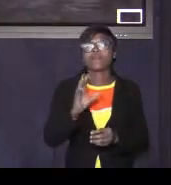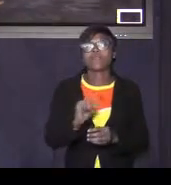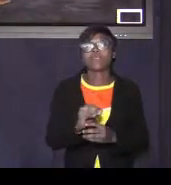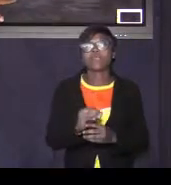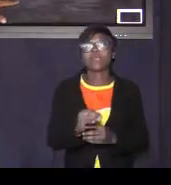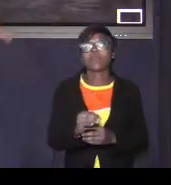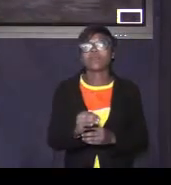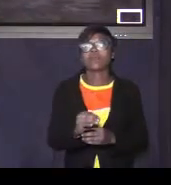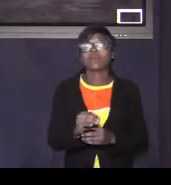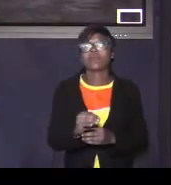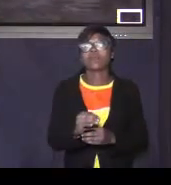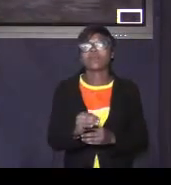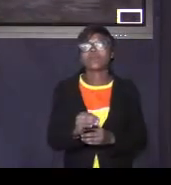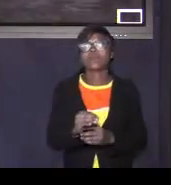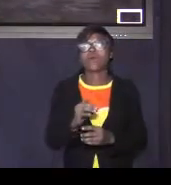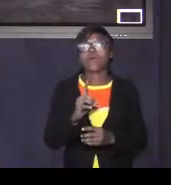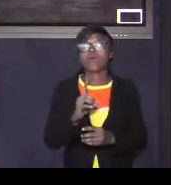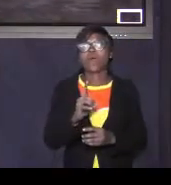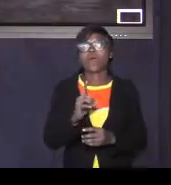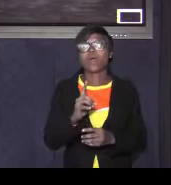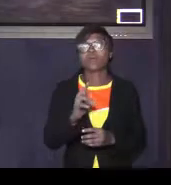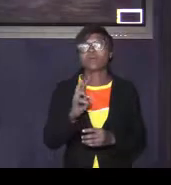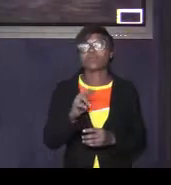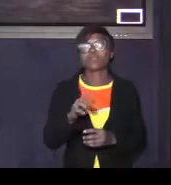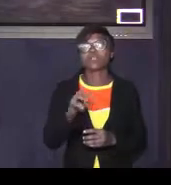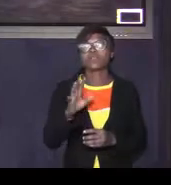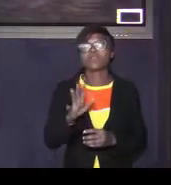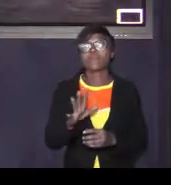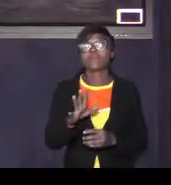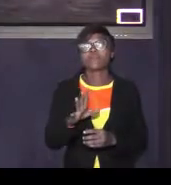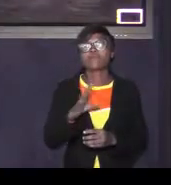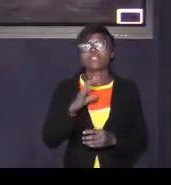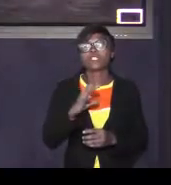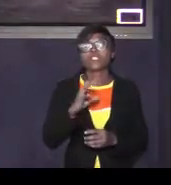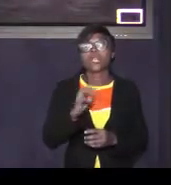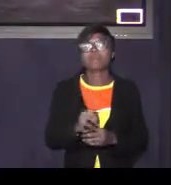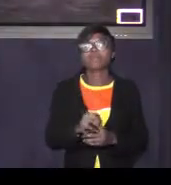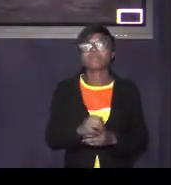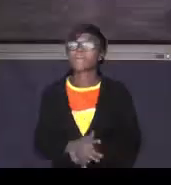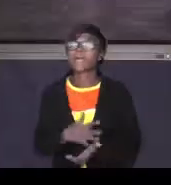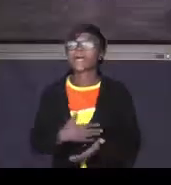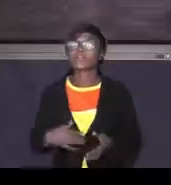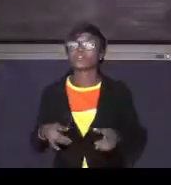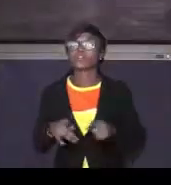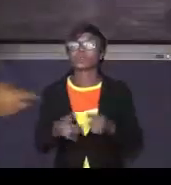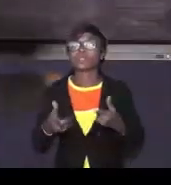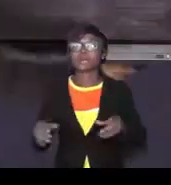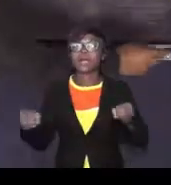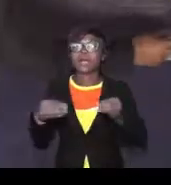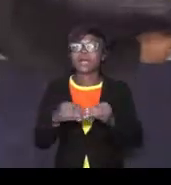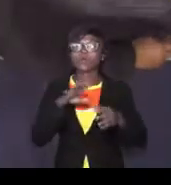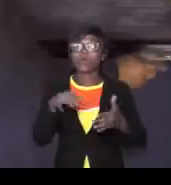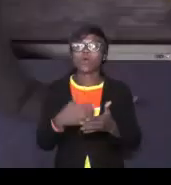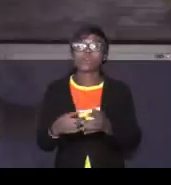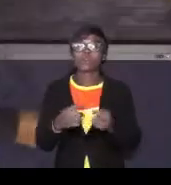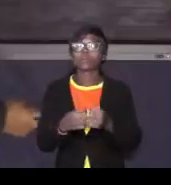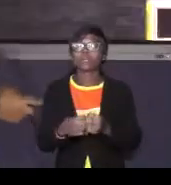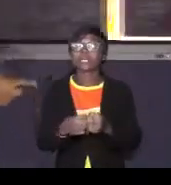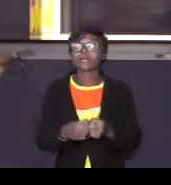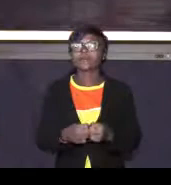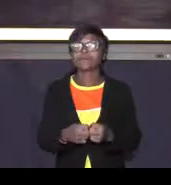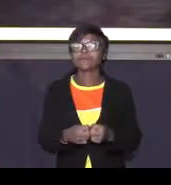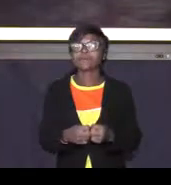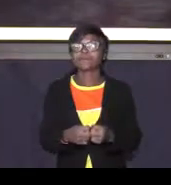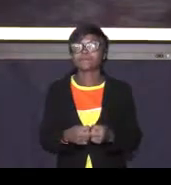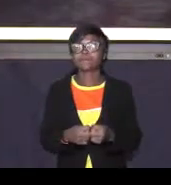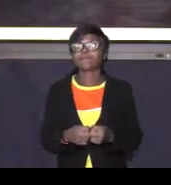centimeters squares, that will give us 125 centimeters squares. And so let me just add everything together for you